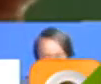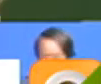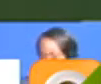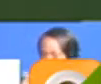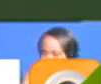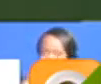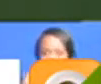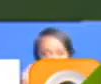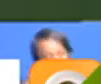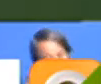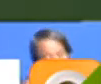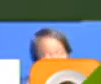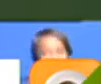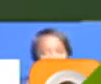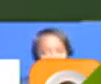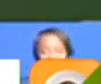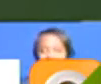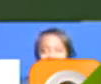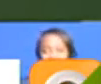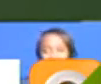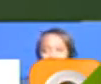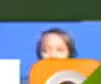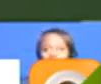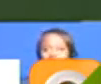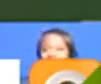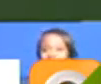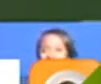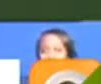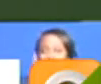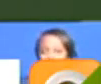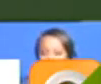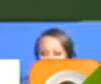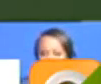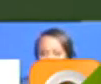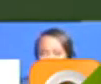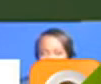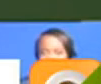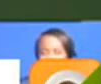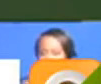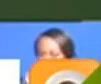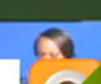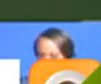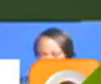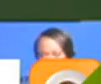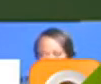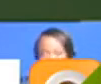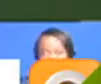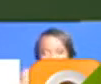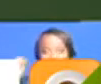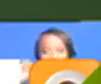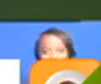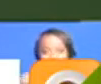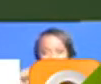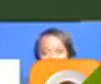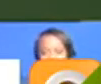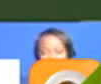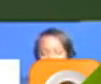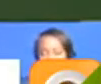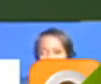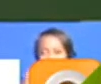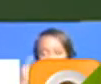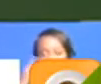have discussed with our speaker, and there is a possibility of us